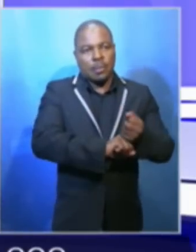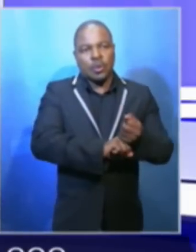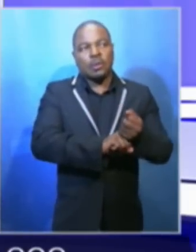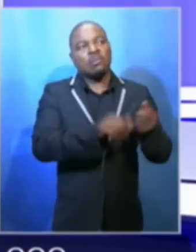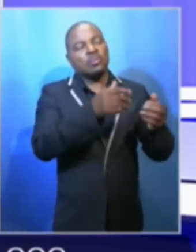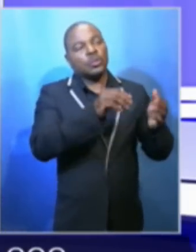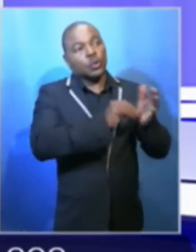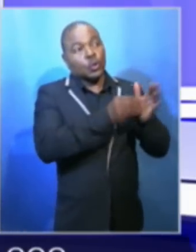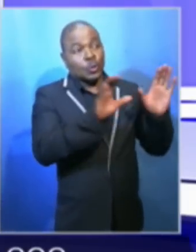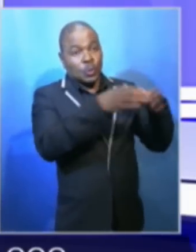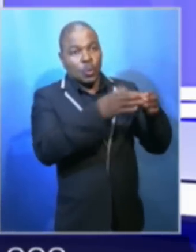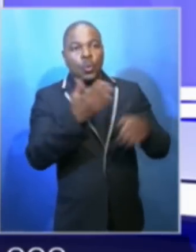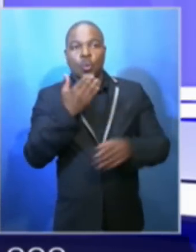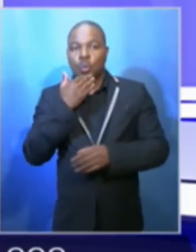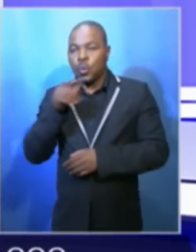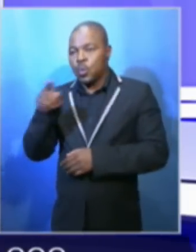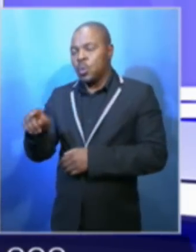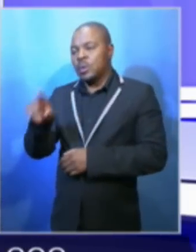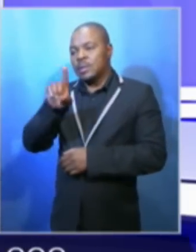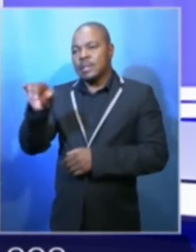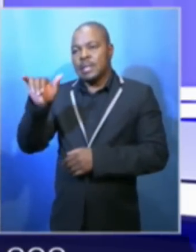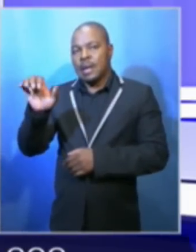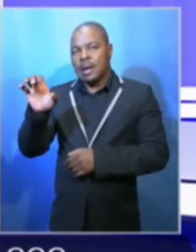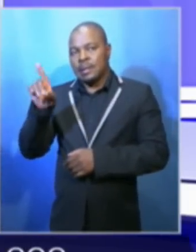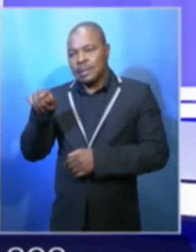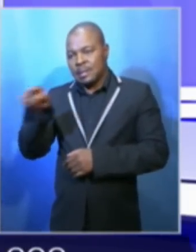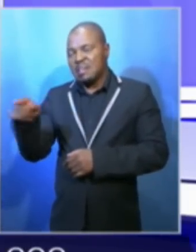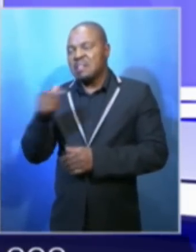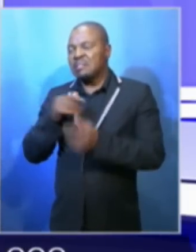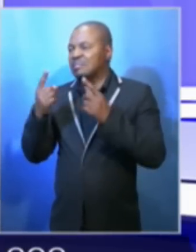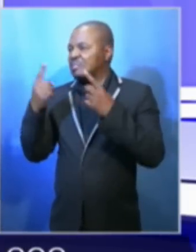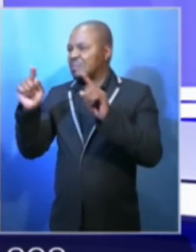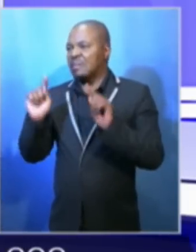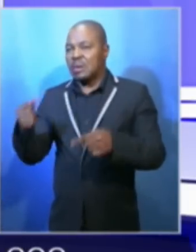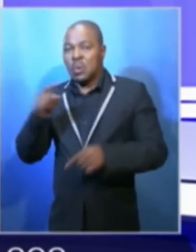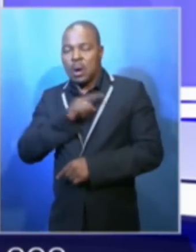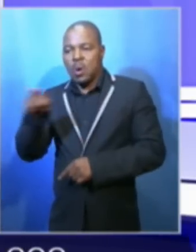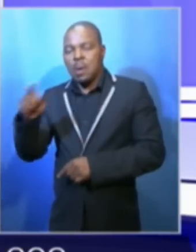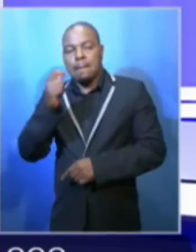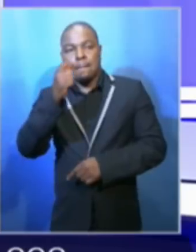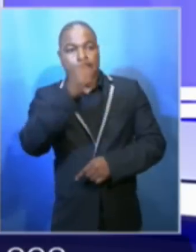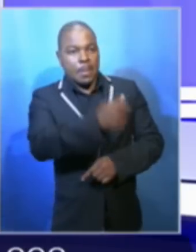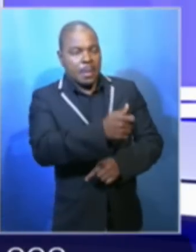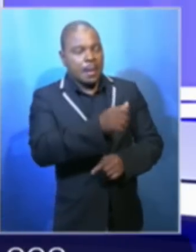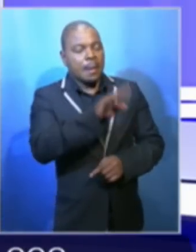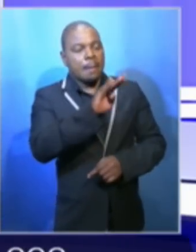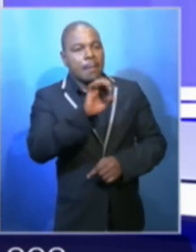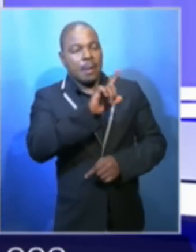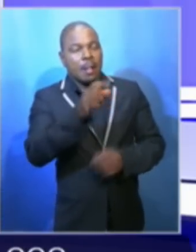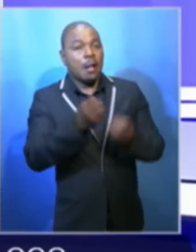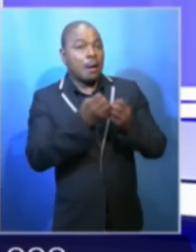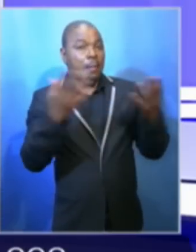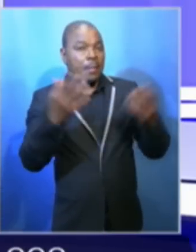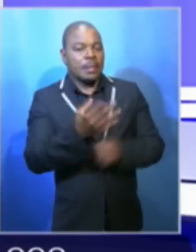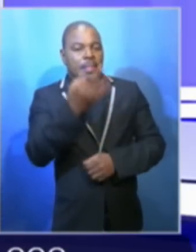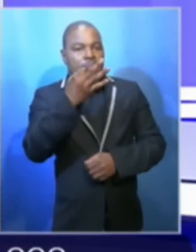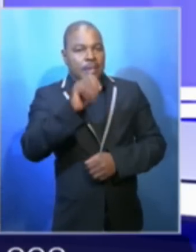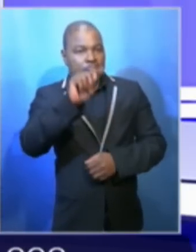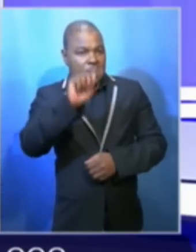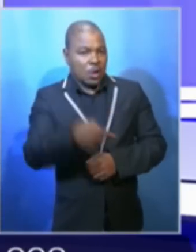ine ya atlega. Seno ke morago ga gore Horzuk a gololwe ka bail ya diranta di le dikete di le 30 ke kgotlatshekelo